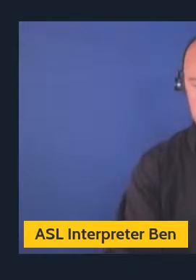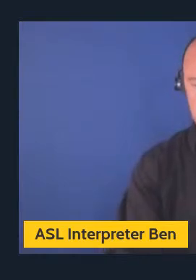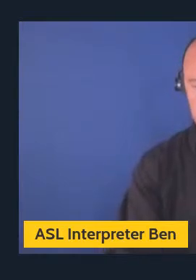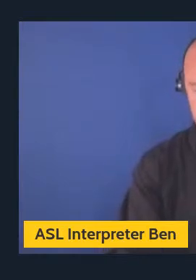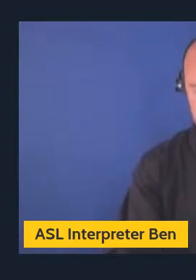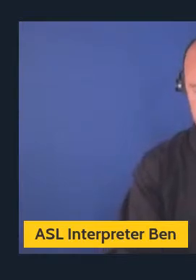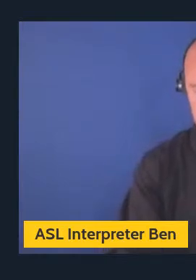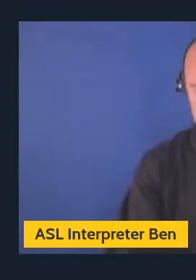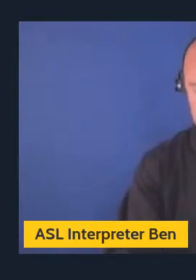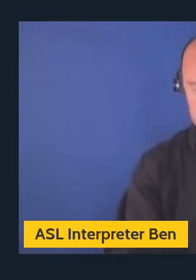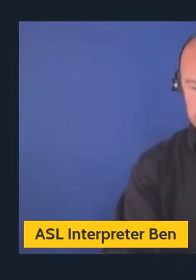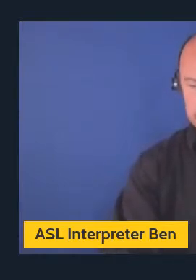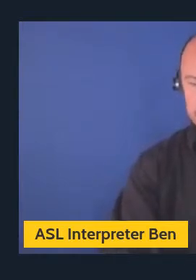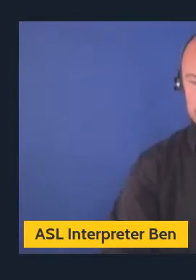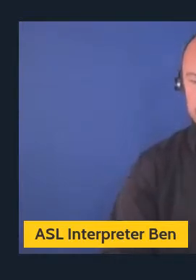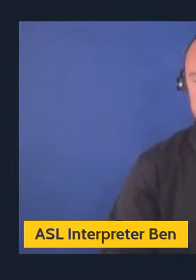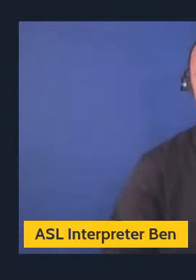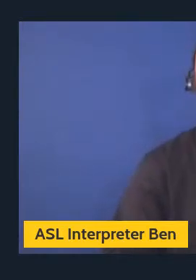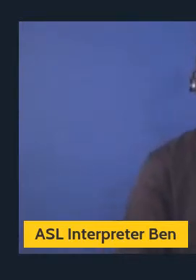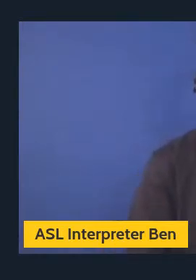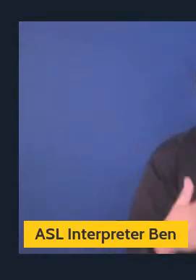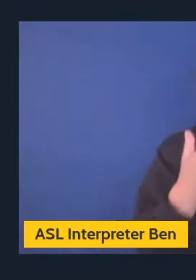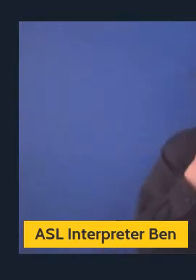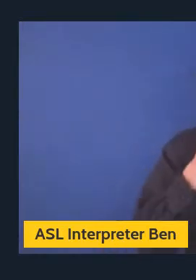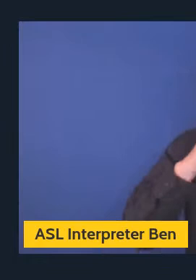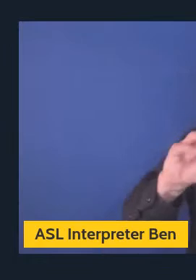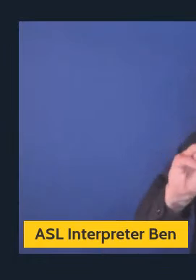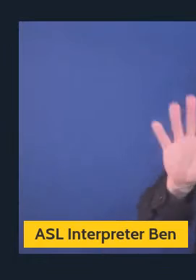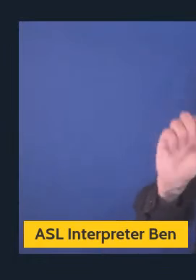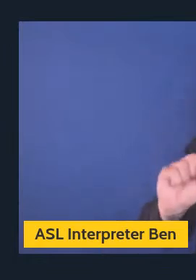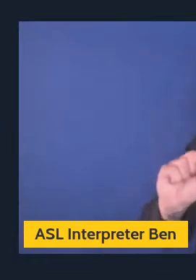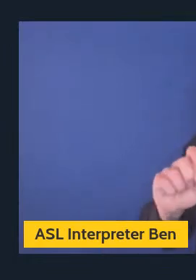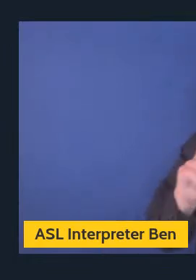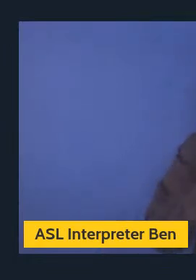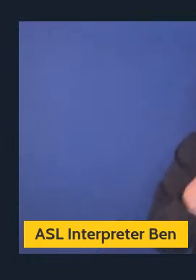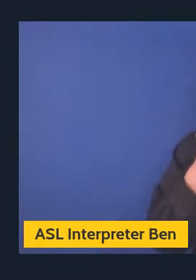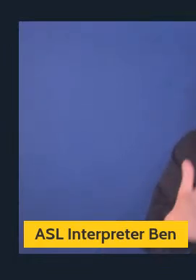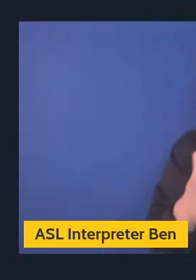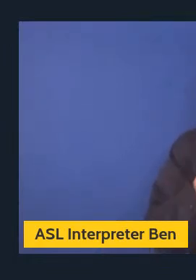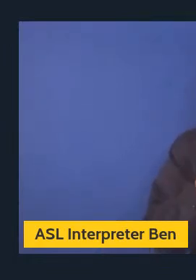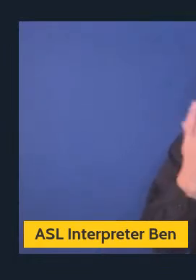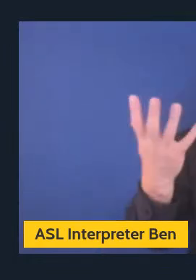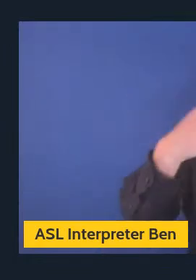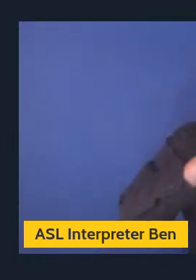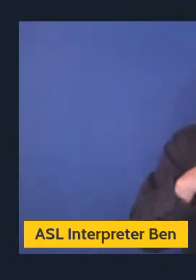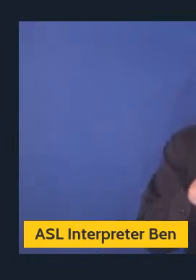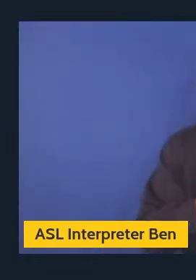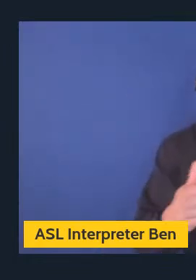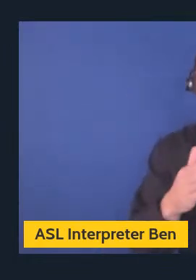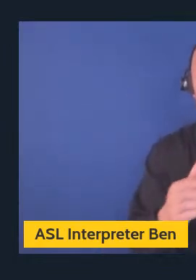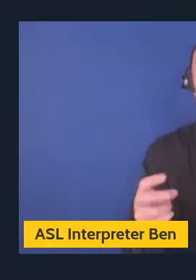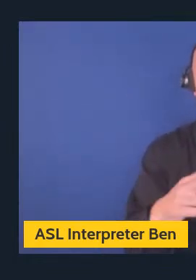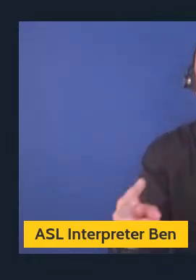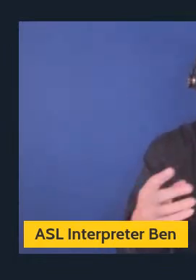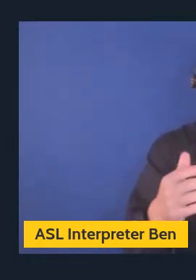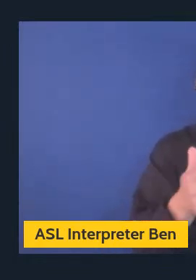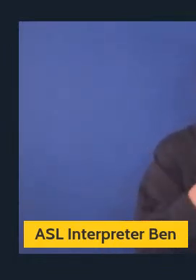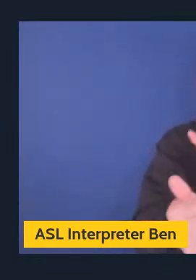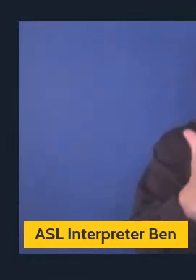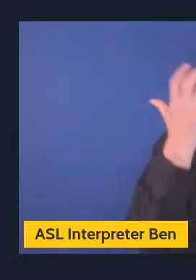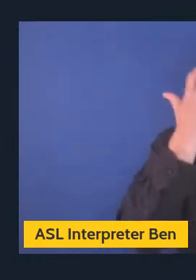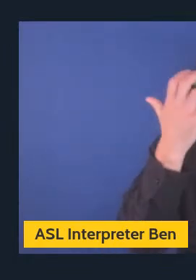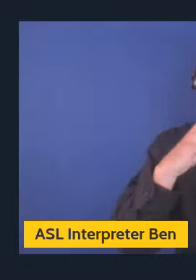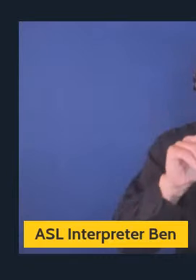Hey, thanks. Thanks, James, for a super talk about integration patterns and those amazing crisp diagrams and a brilliant